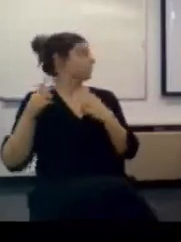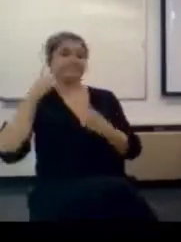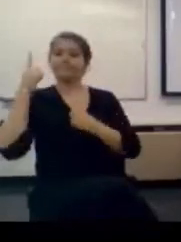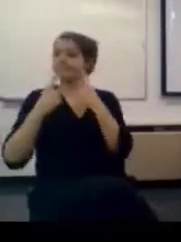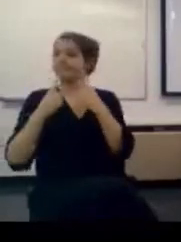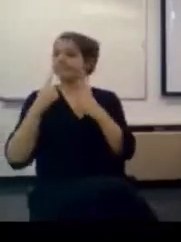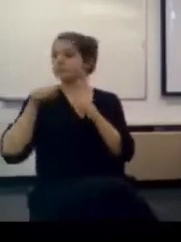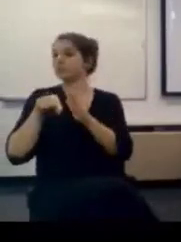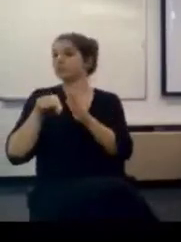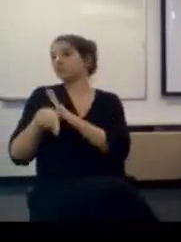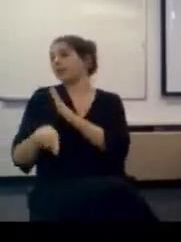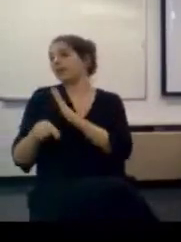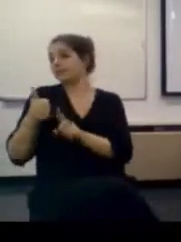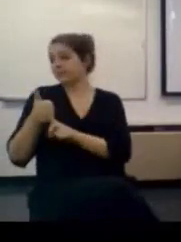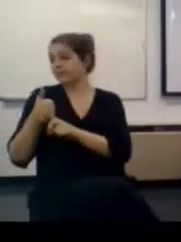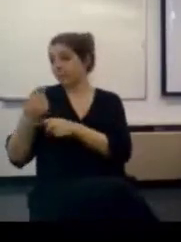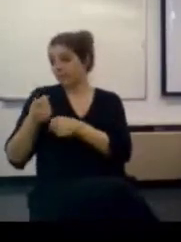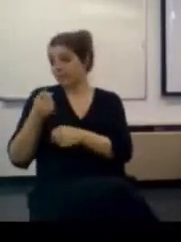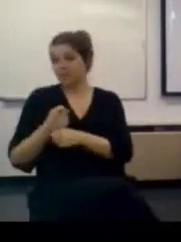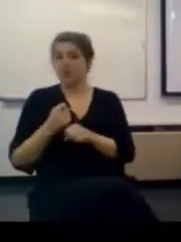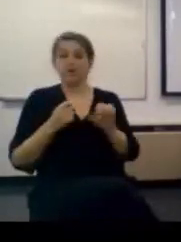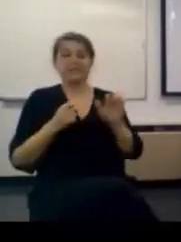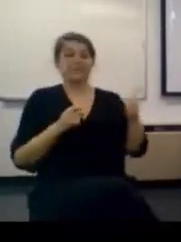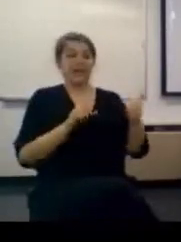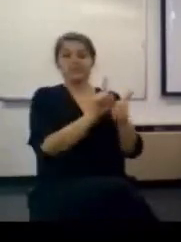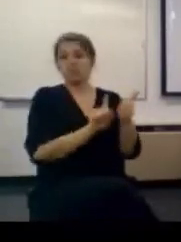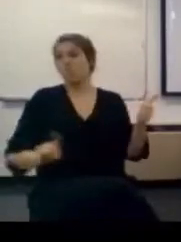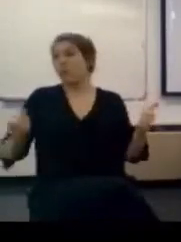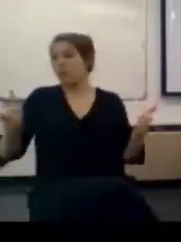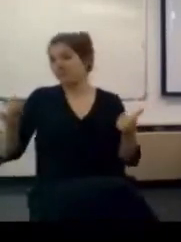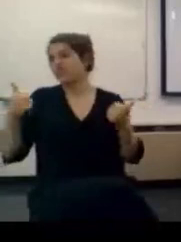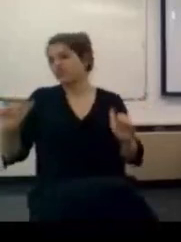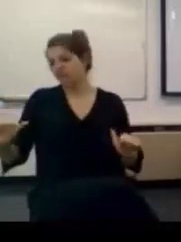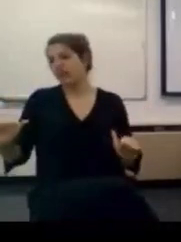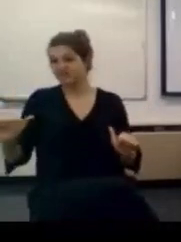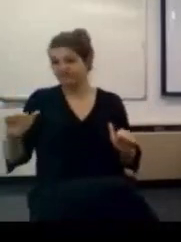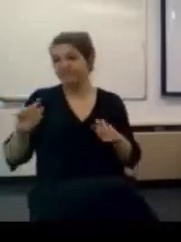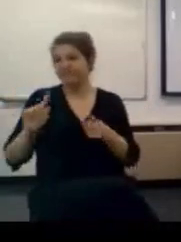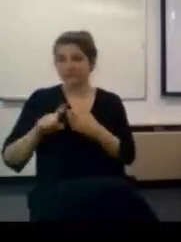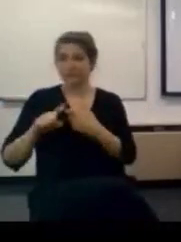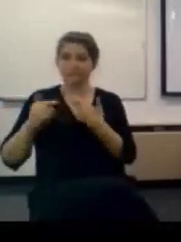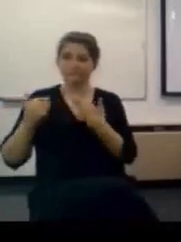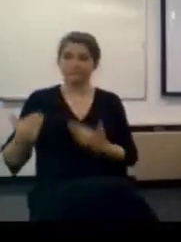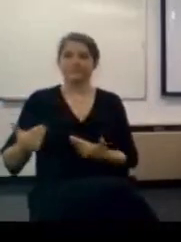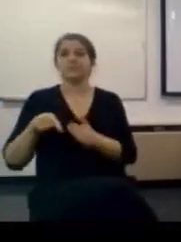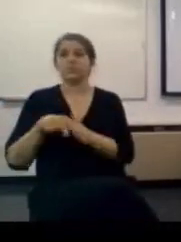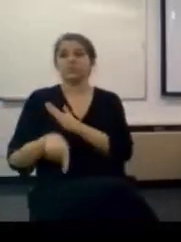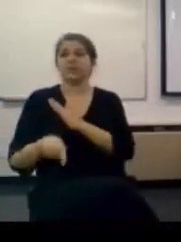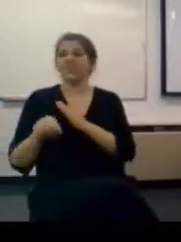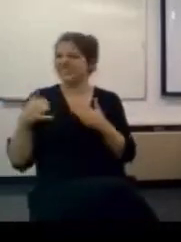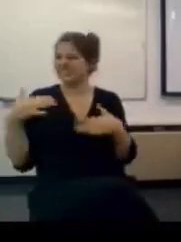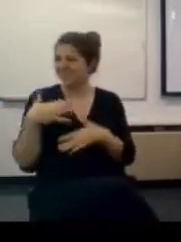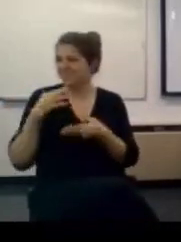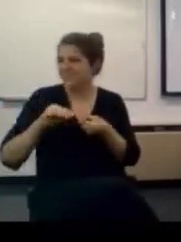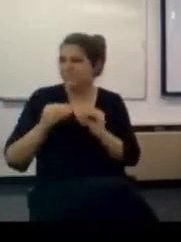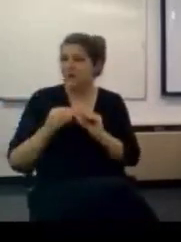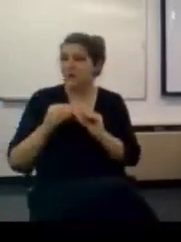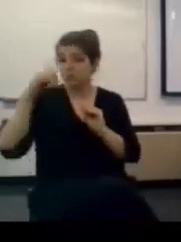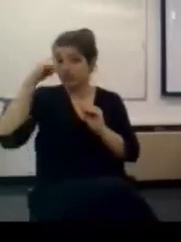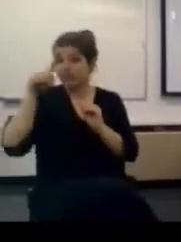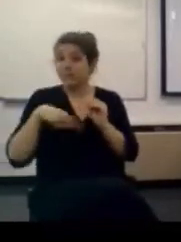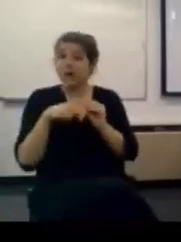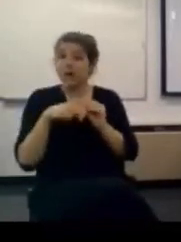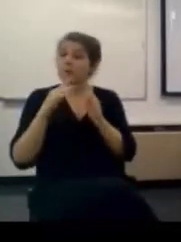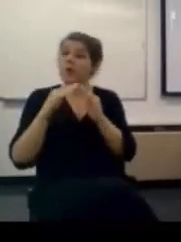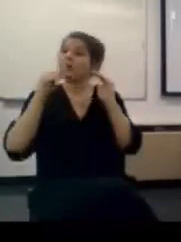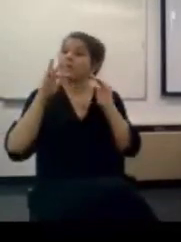considered suicide within the past year. And 1 in 10 have actually attempted, right, to a complete suicide. That is a